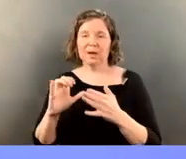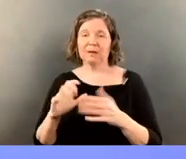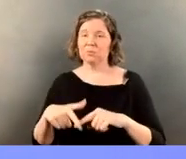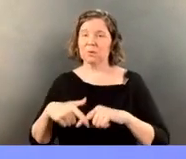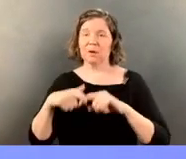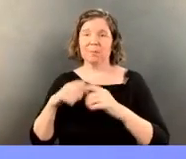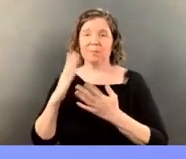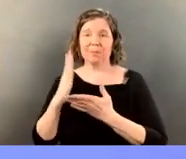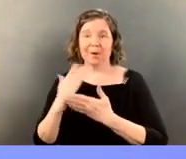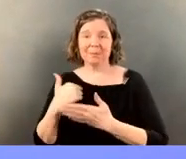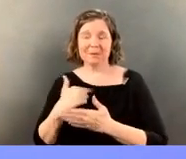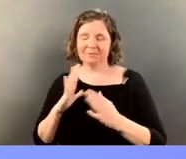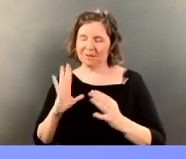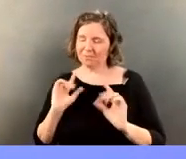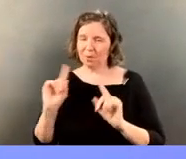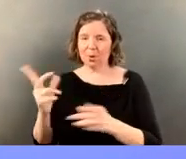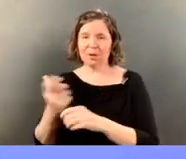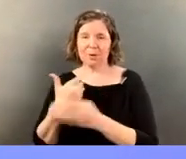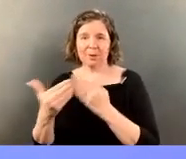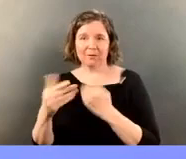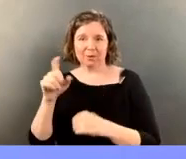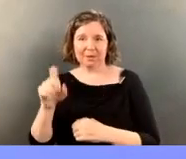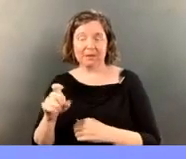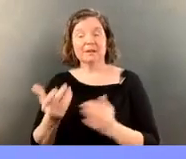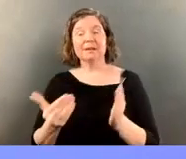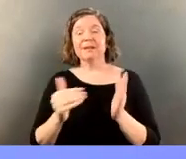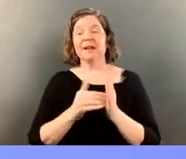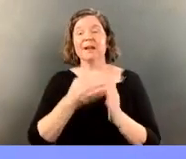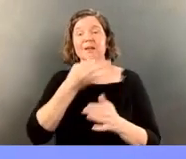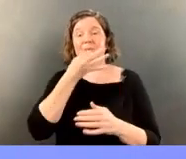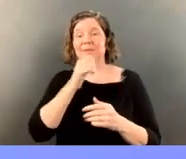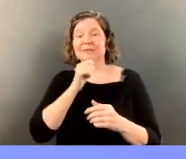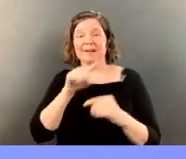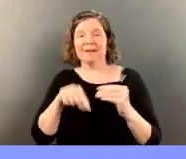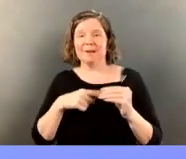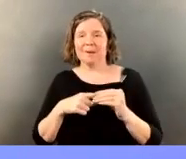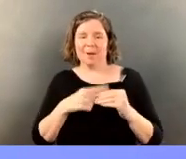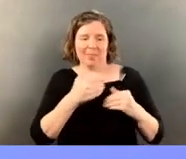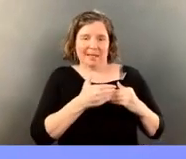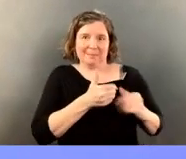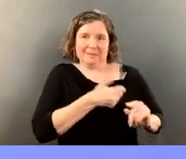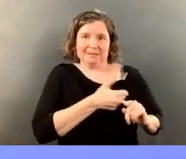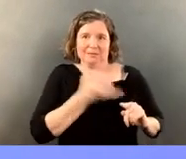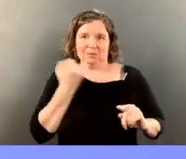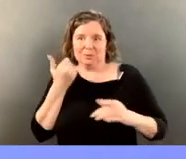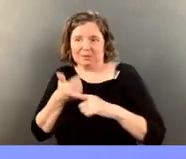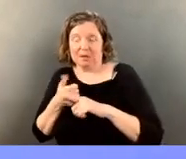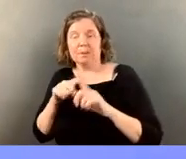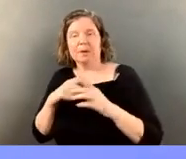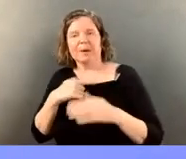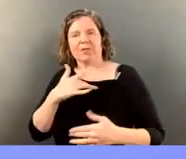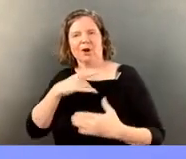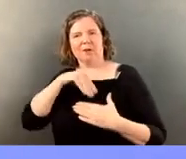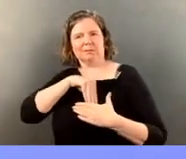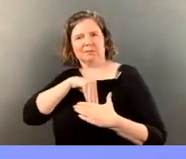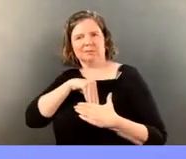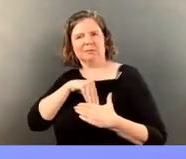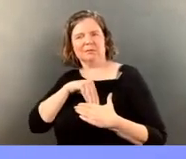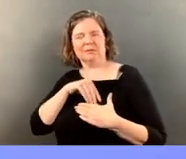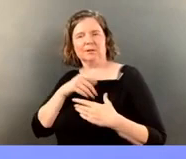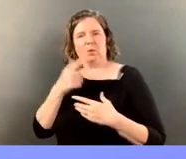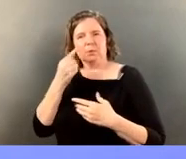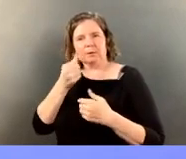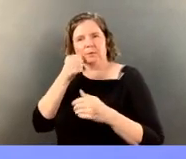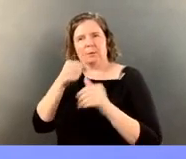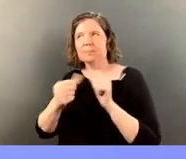me and go get whatever you need. And again, communion is not about the elements, what you use, but it's about the heart. It's about